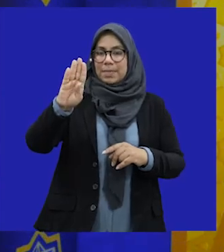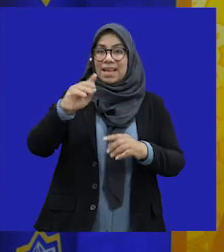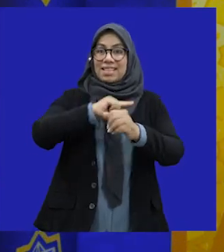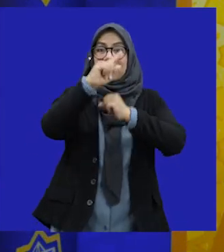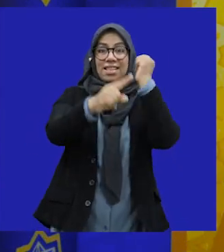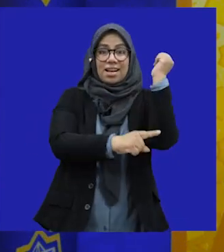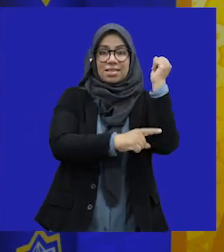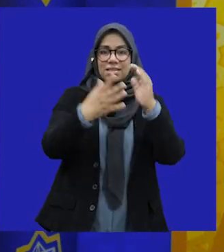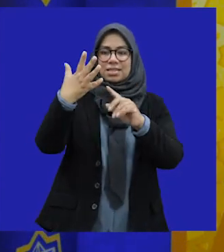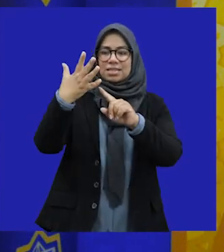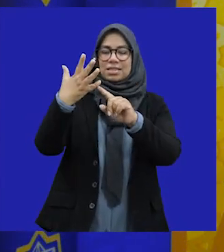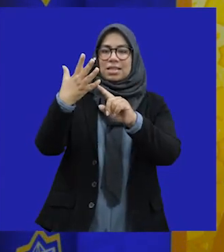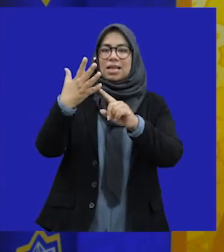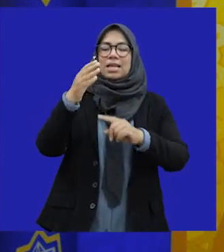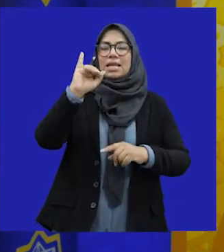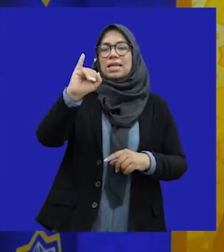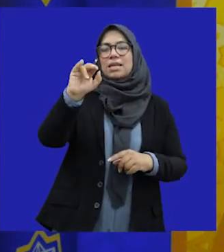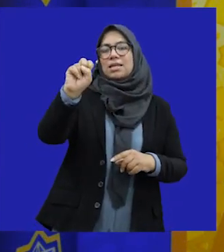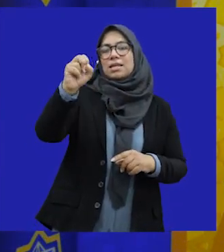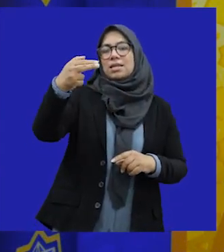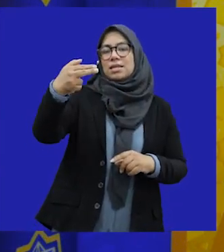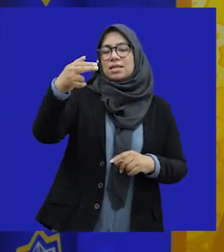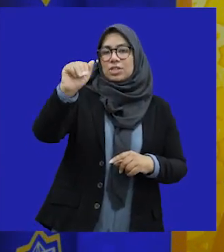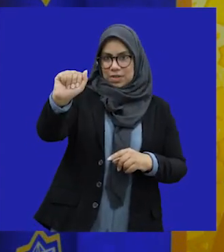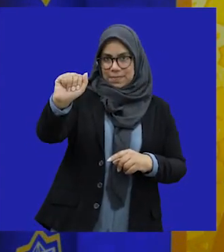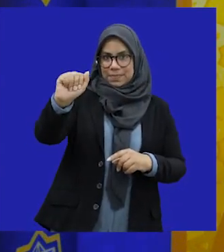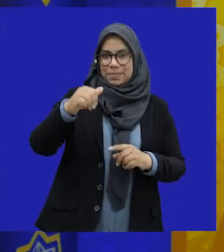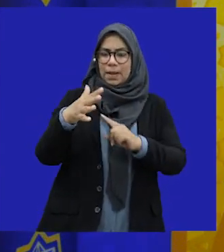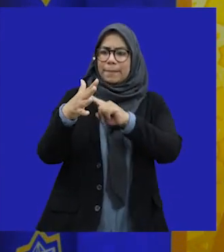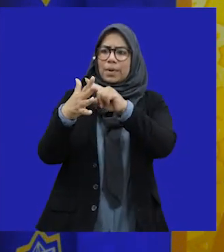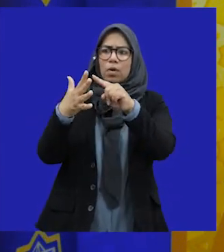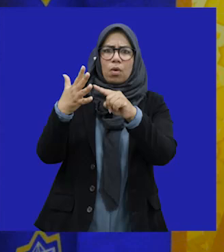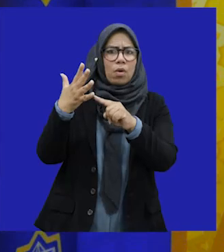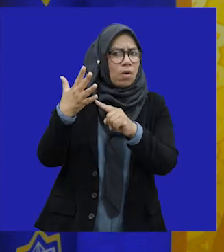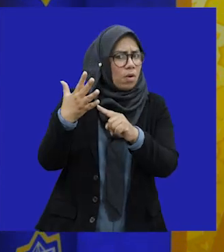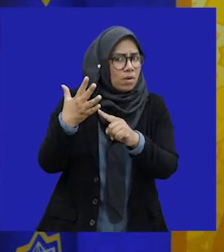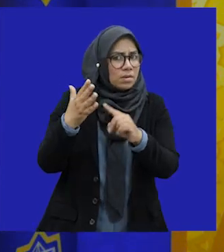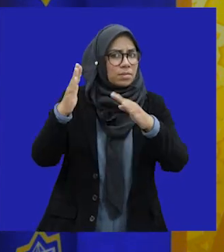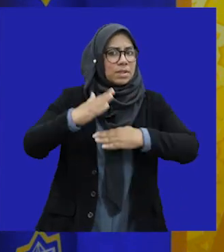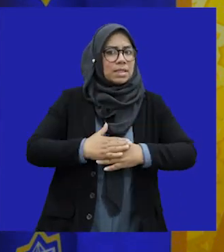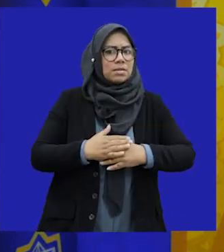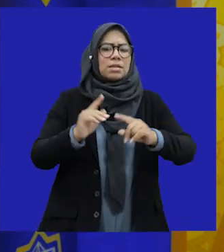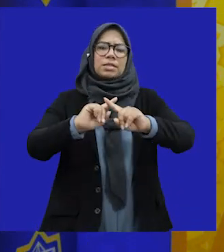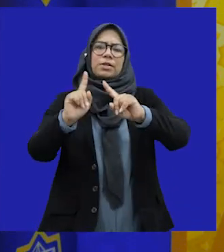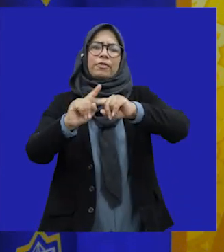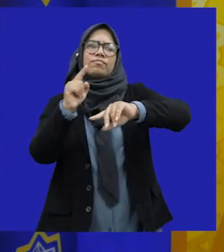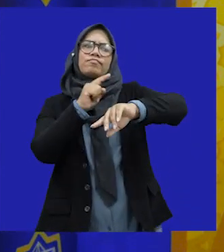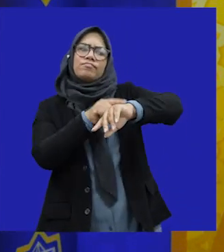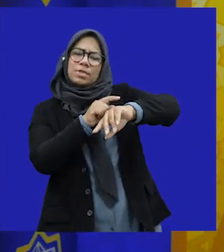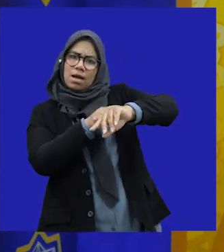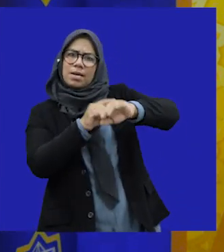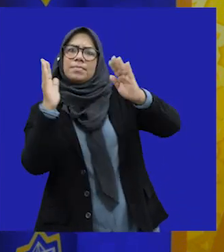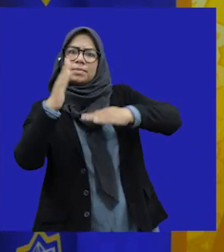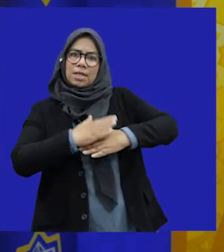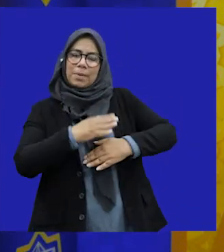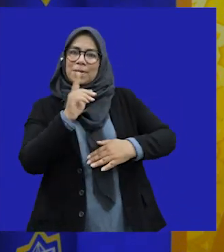Isha prayer. Now these 5 prayers are observed in different times.